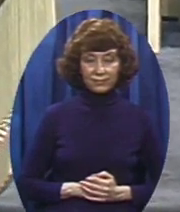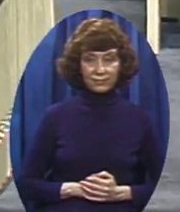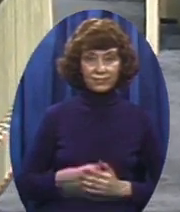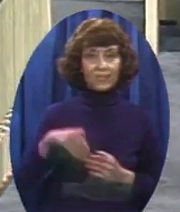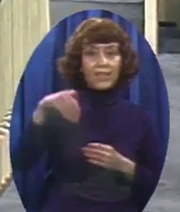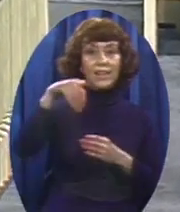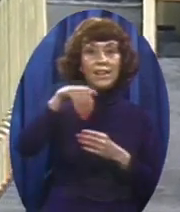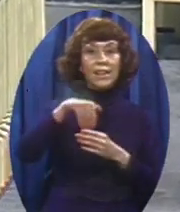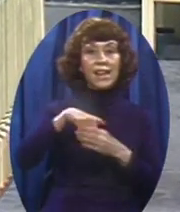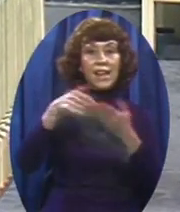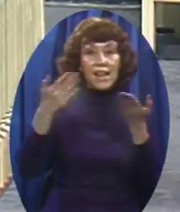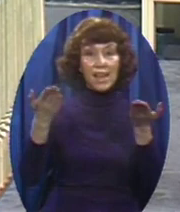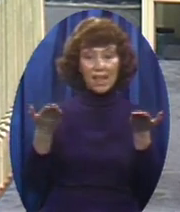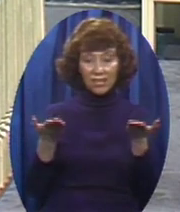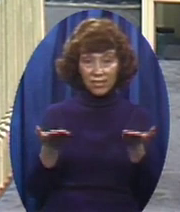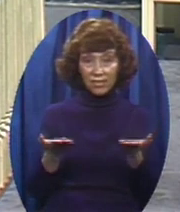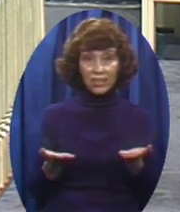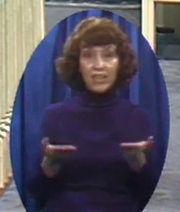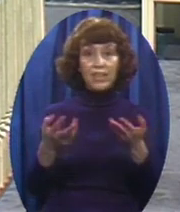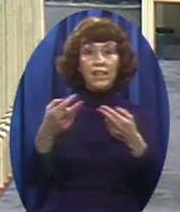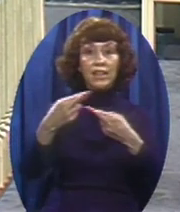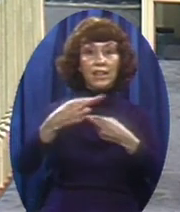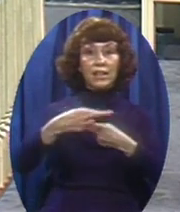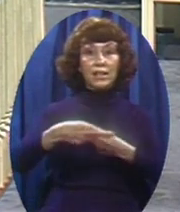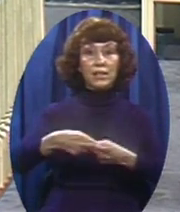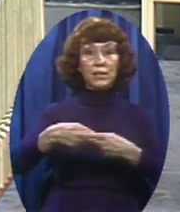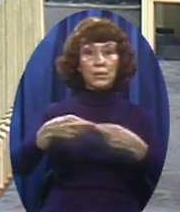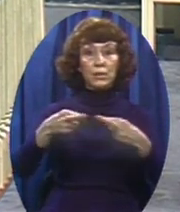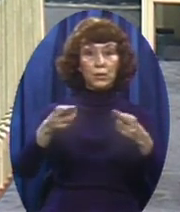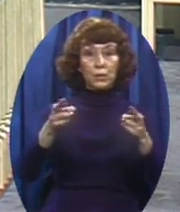In this very room,